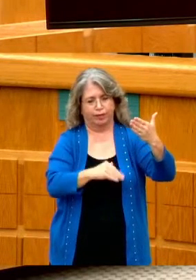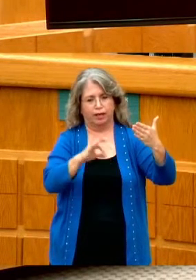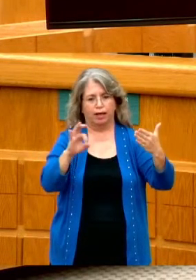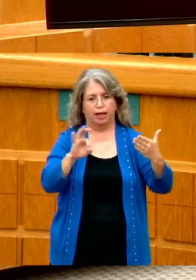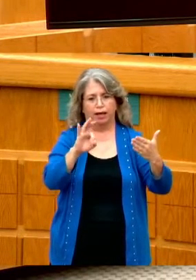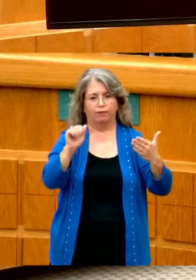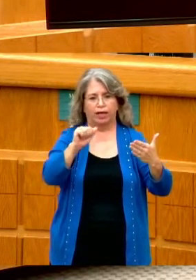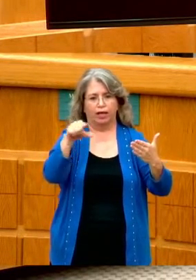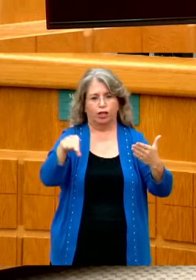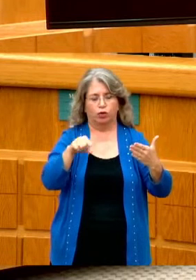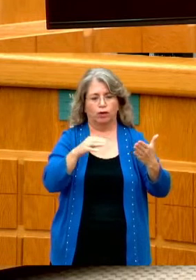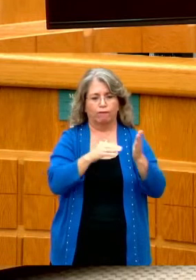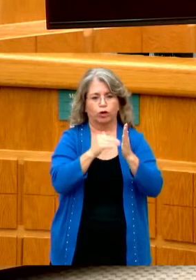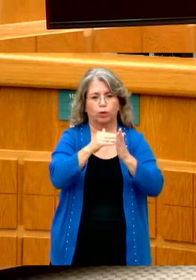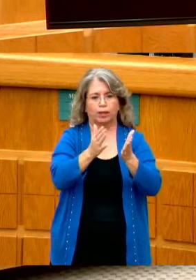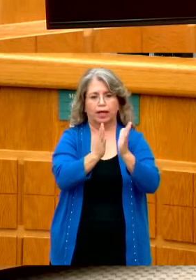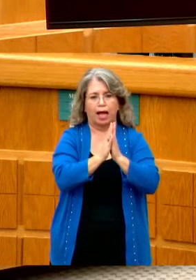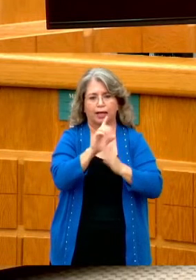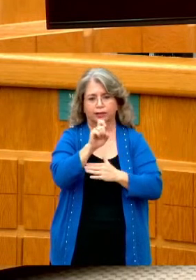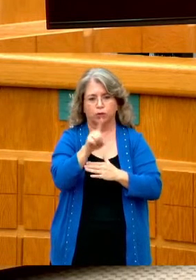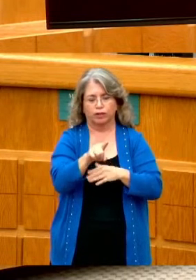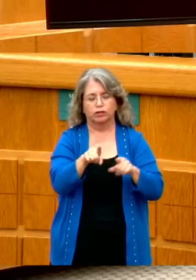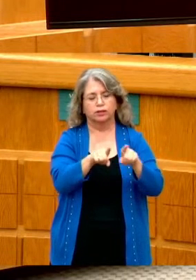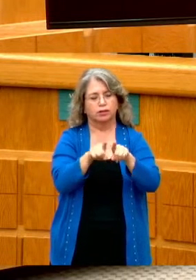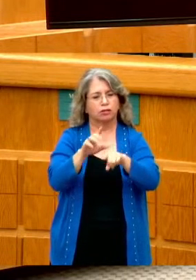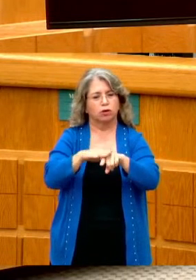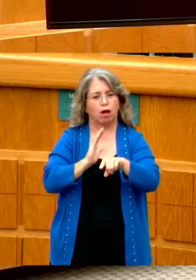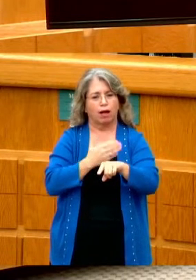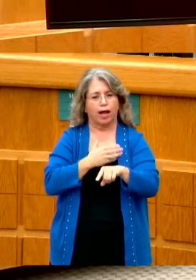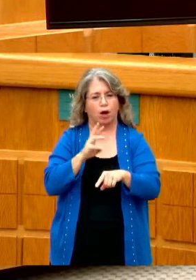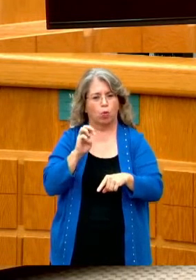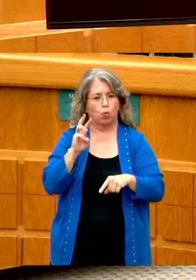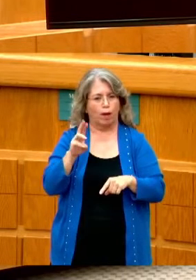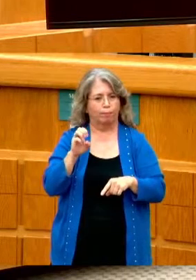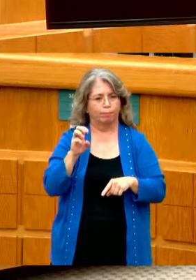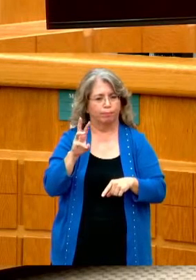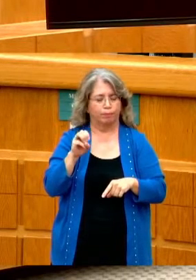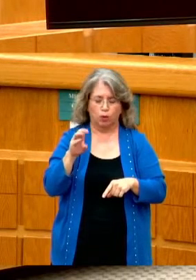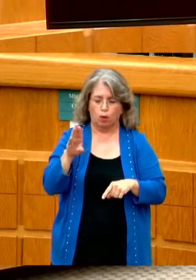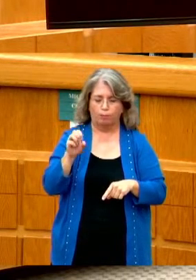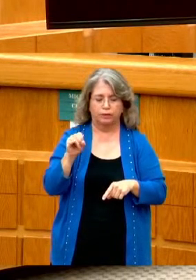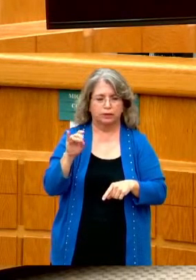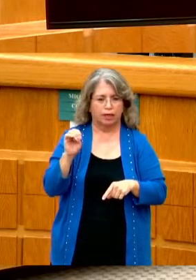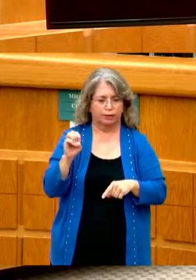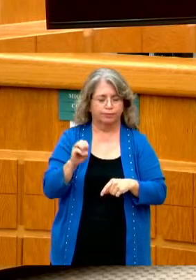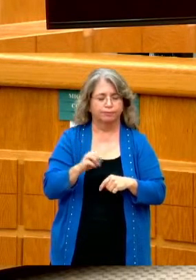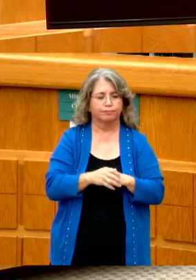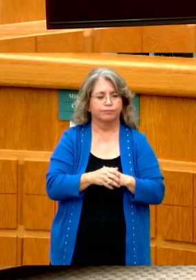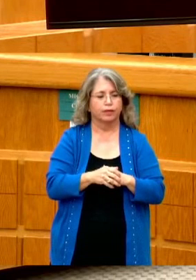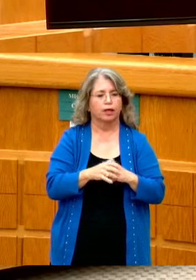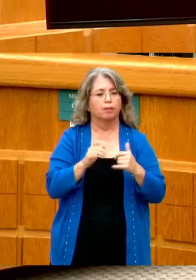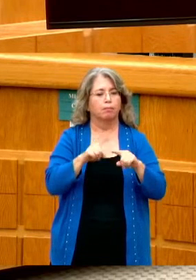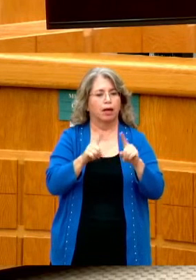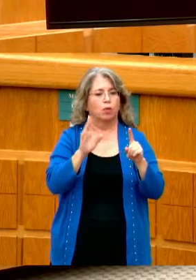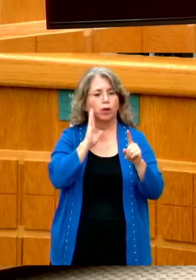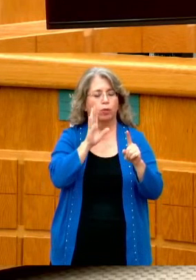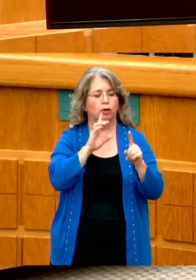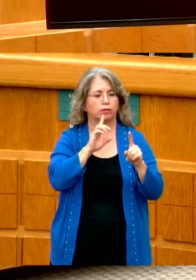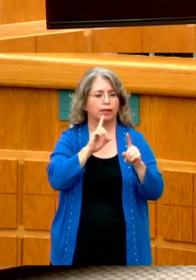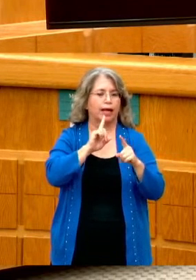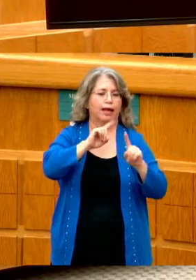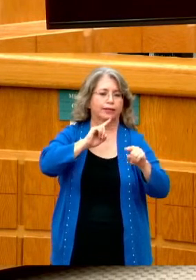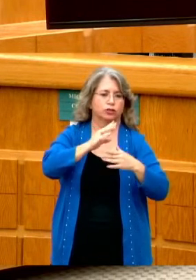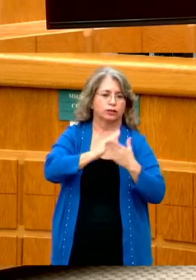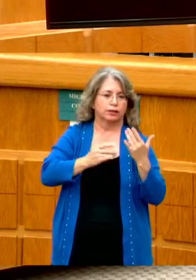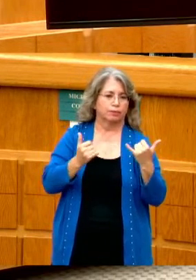website, cctexas.com, under new updates. But we're going to do frequently asked questions for you now.